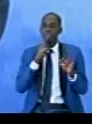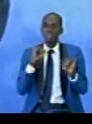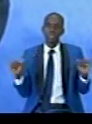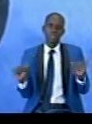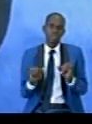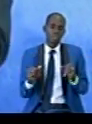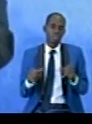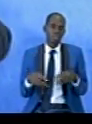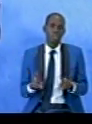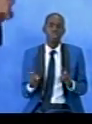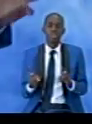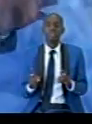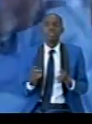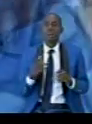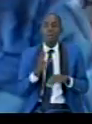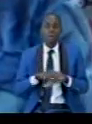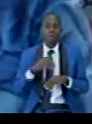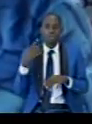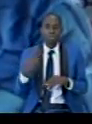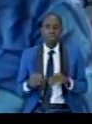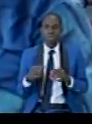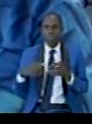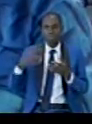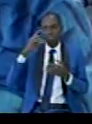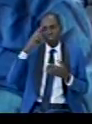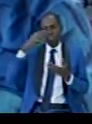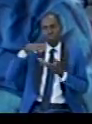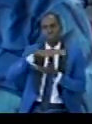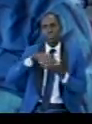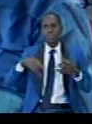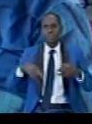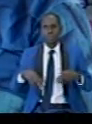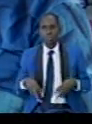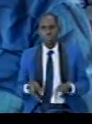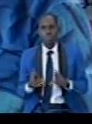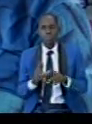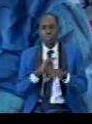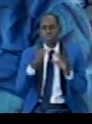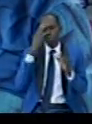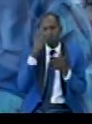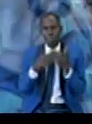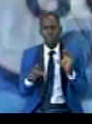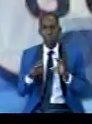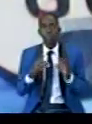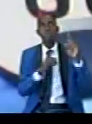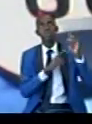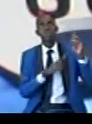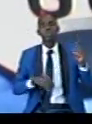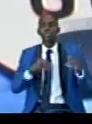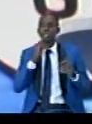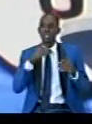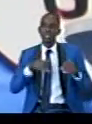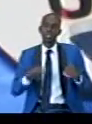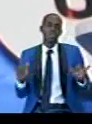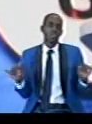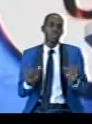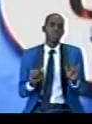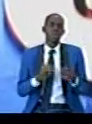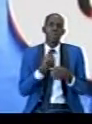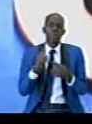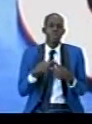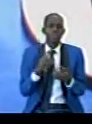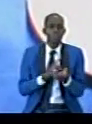the Lord is still the same. And when there's any affliction, when there is any infirmity, when there's any sickness, when there's